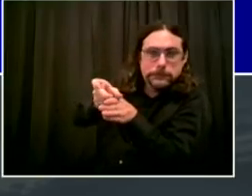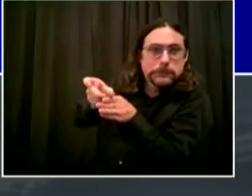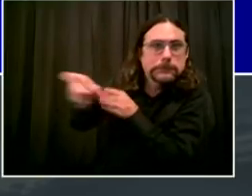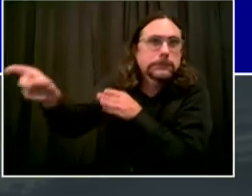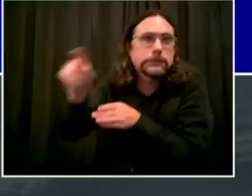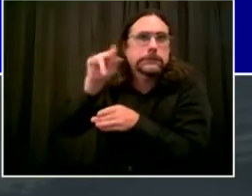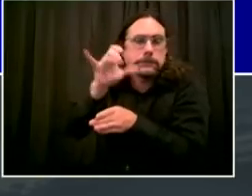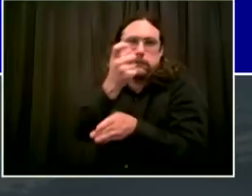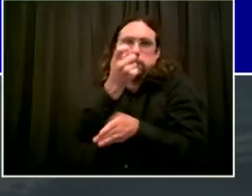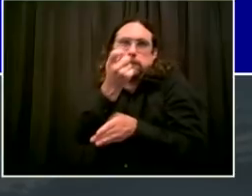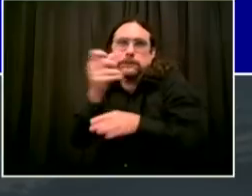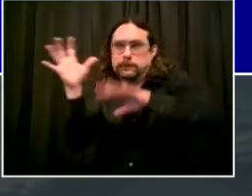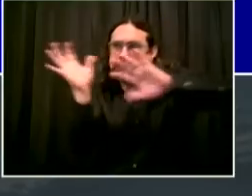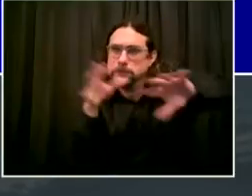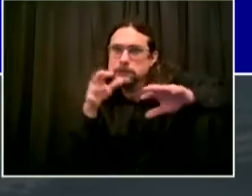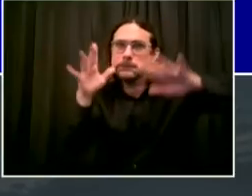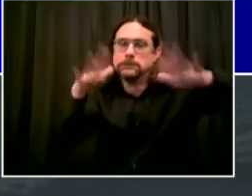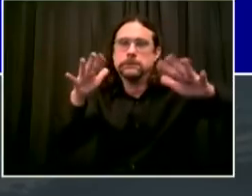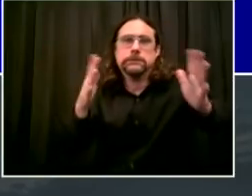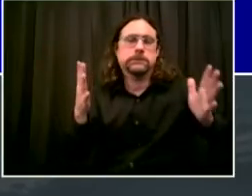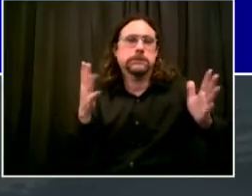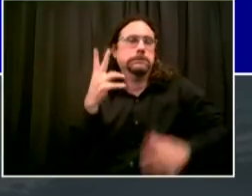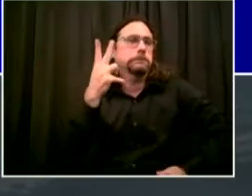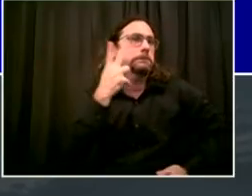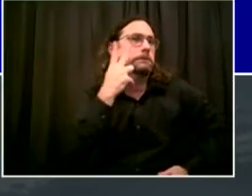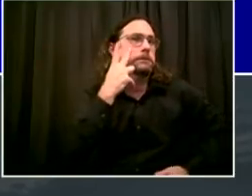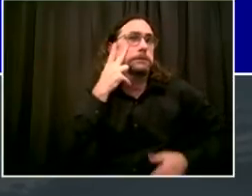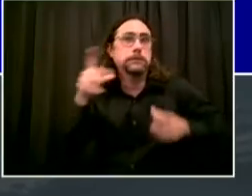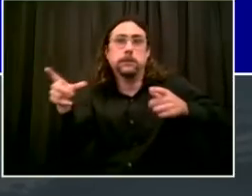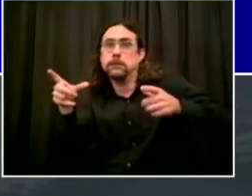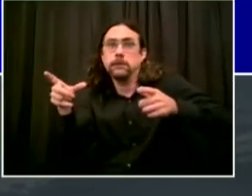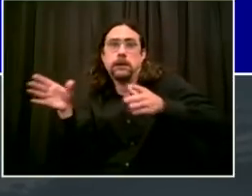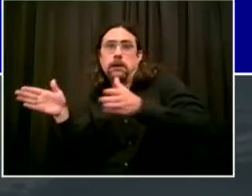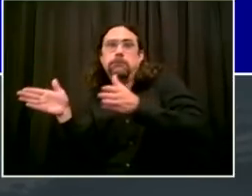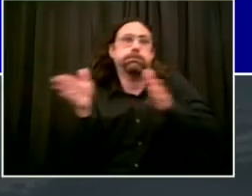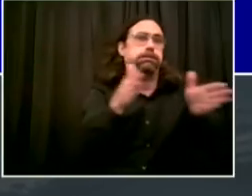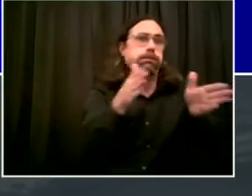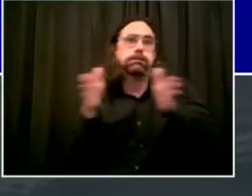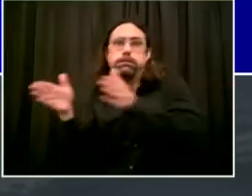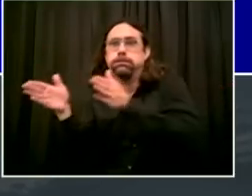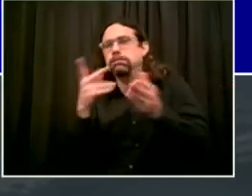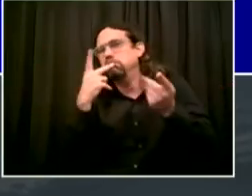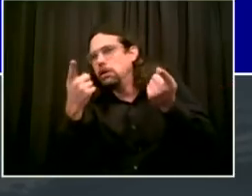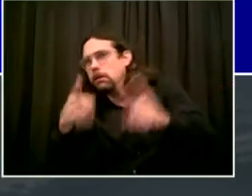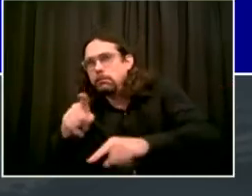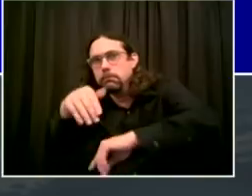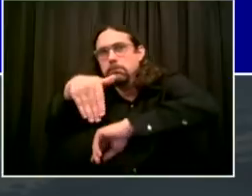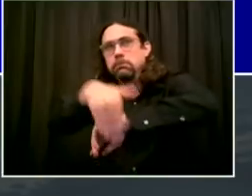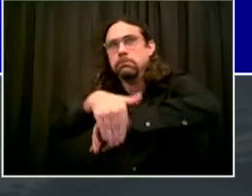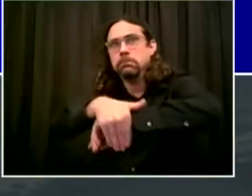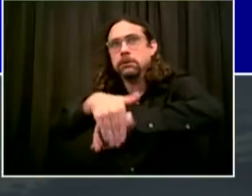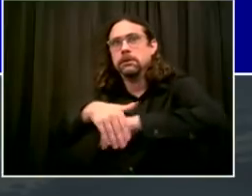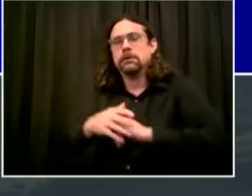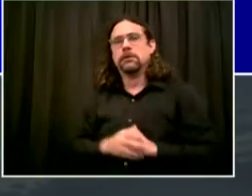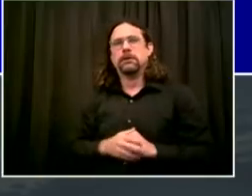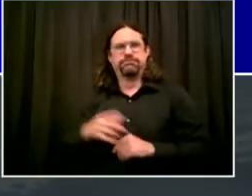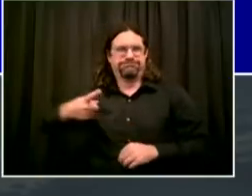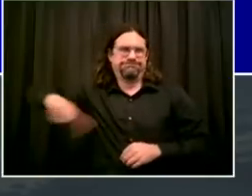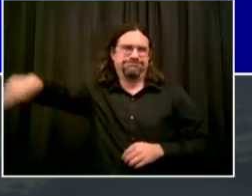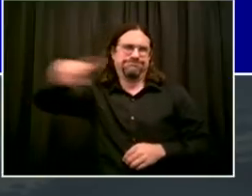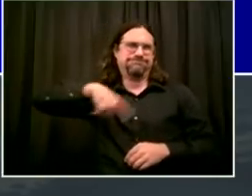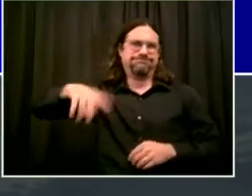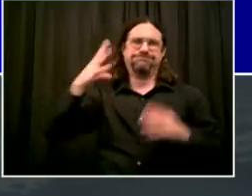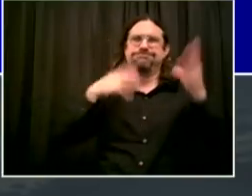will remember that we got a lot more than we bargained for. And we've seen that with snowstorms as well. We want to make sure we're always ready, no